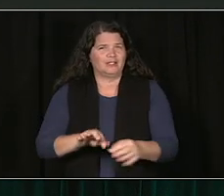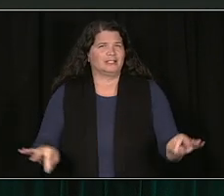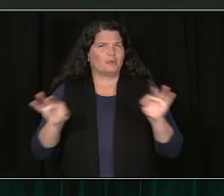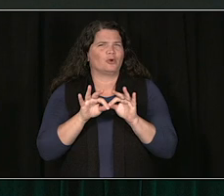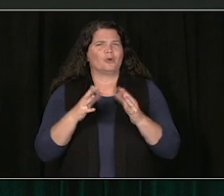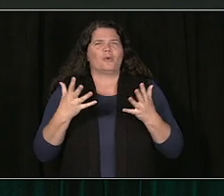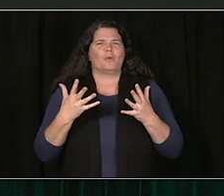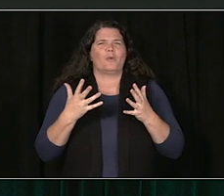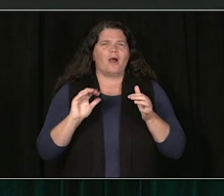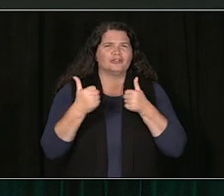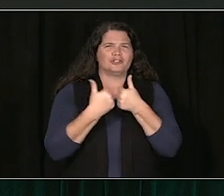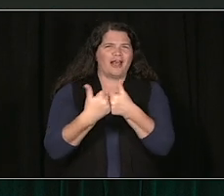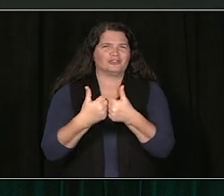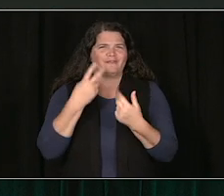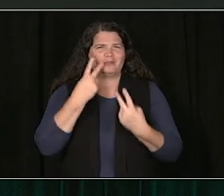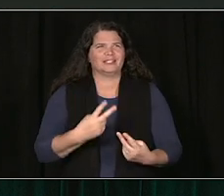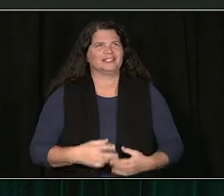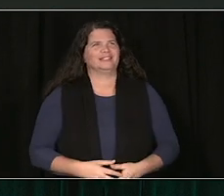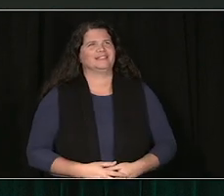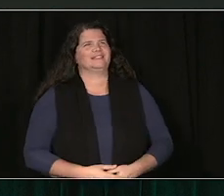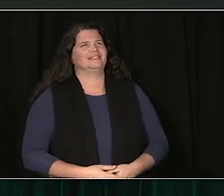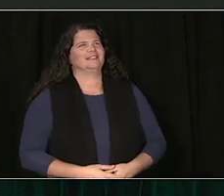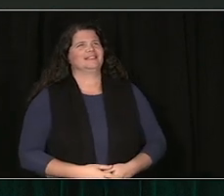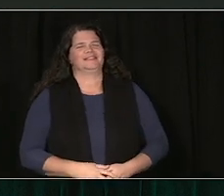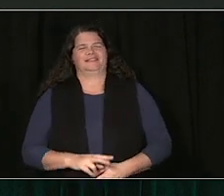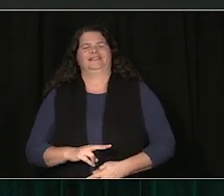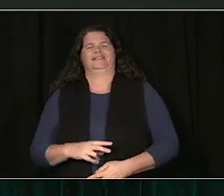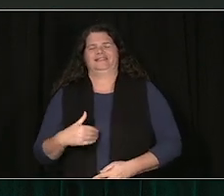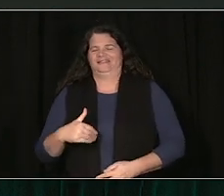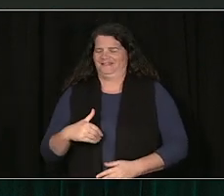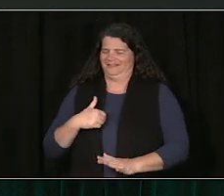That's really aging me right there. Sorry.